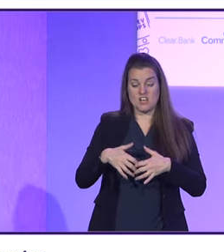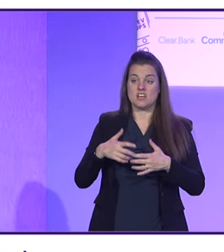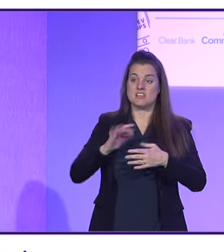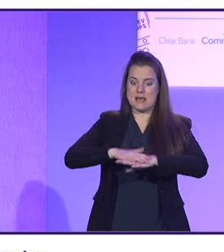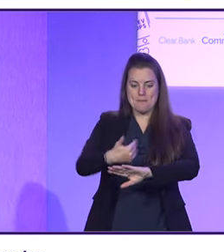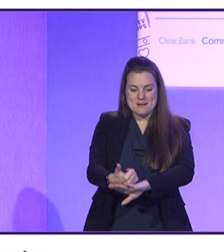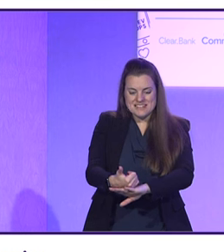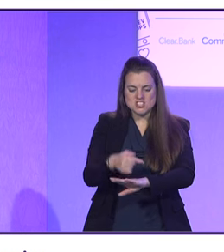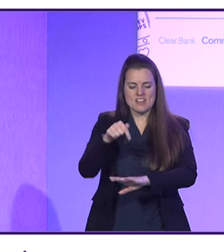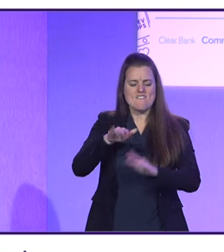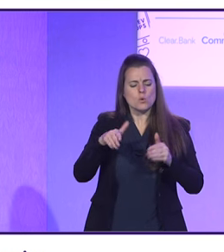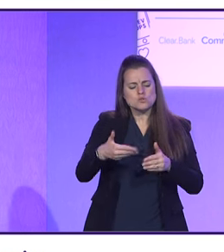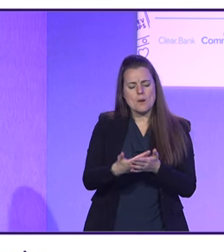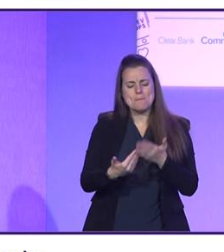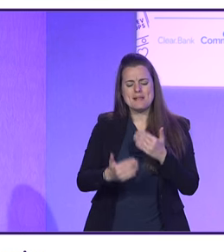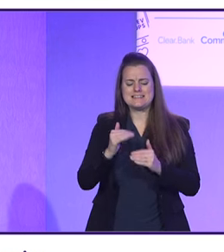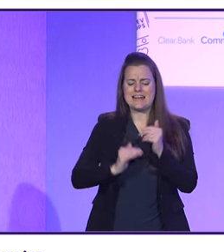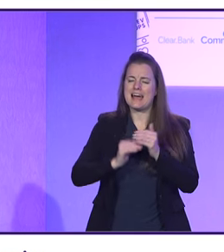just helps to scale those principles.